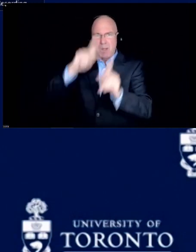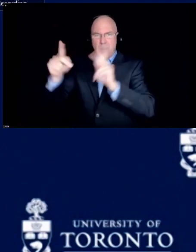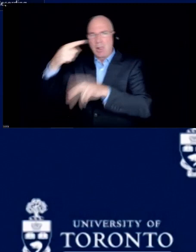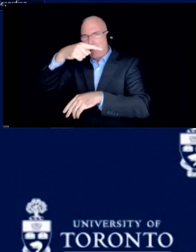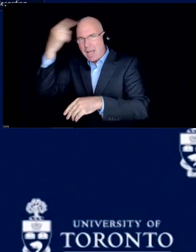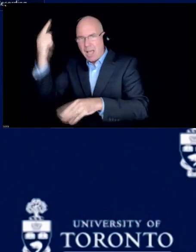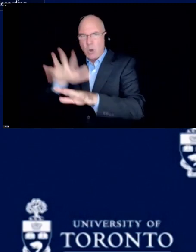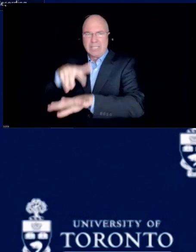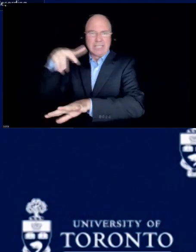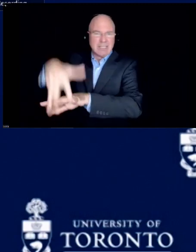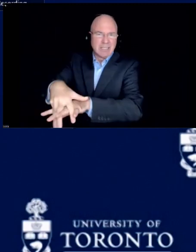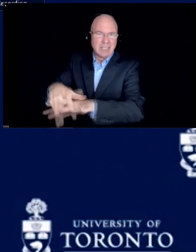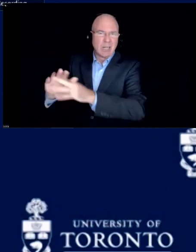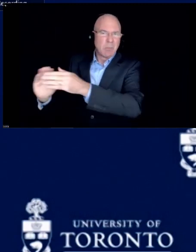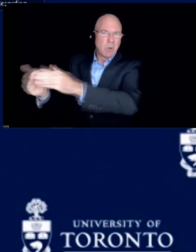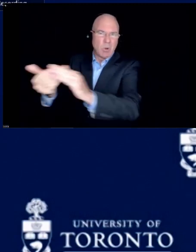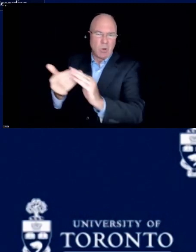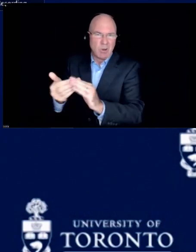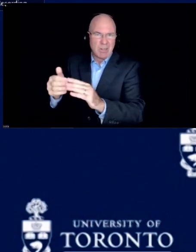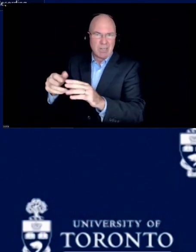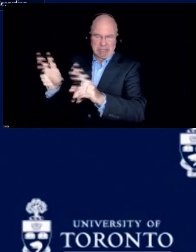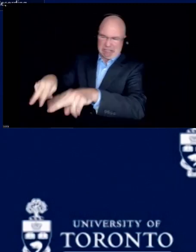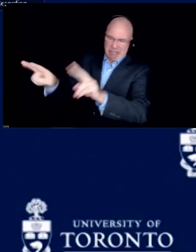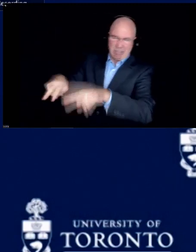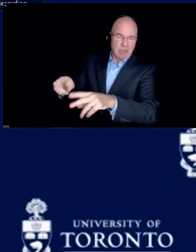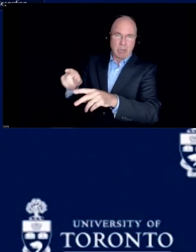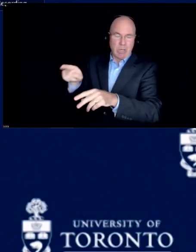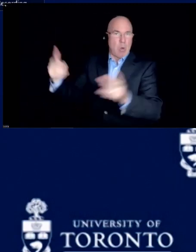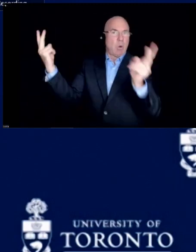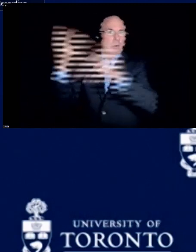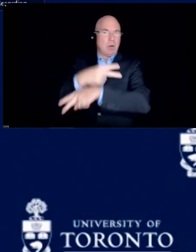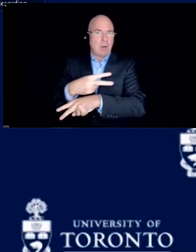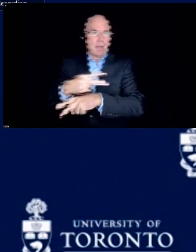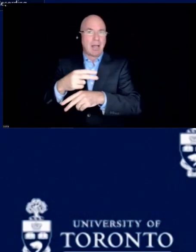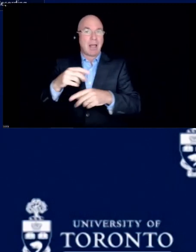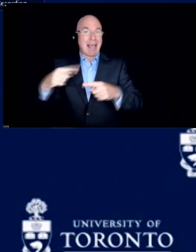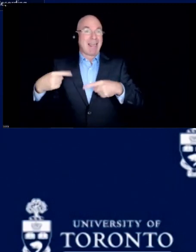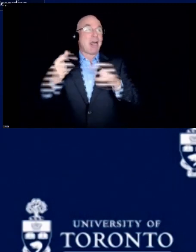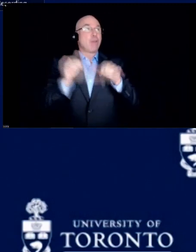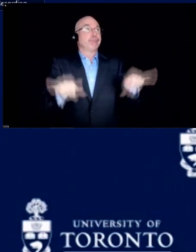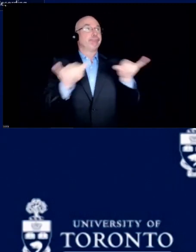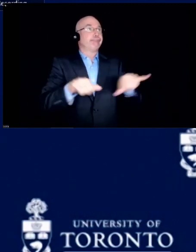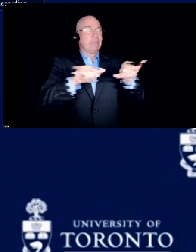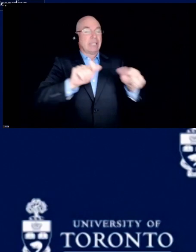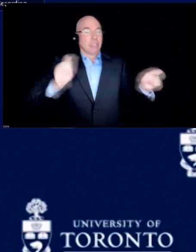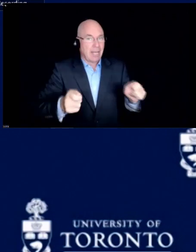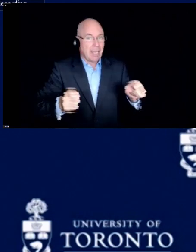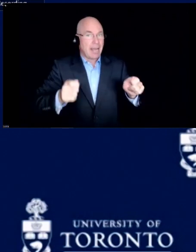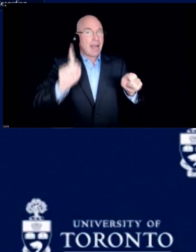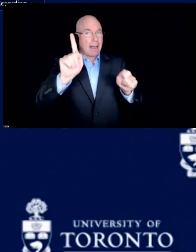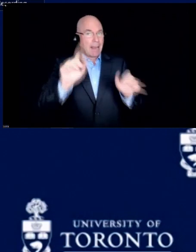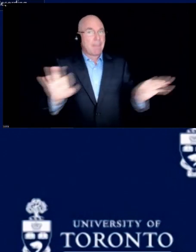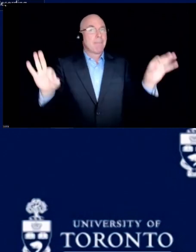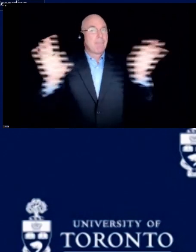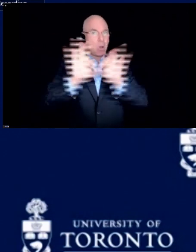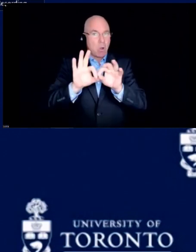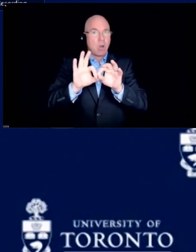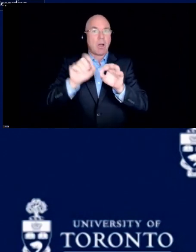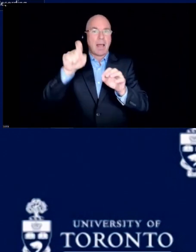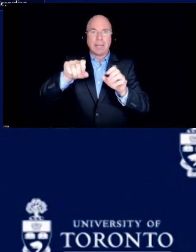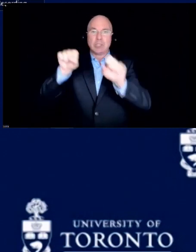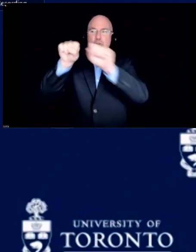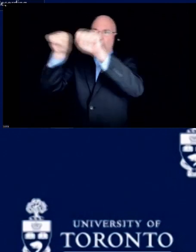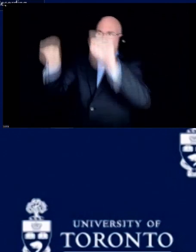communities to live. Changing the status quo requires us to critically engage with and to challenge the